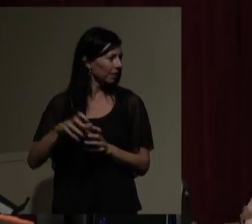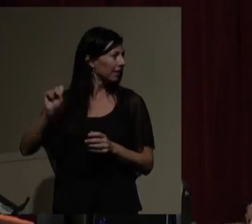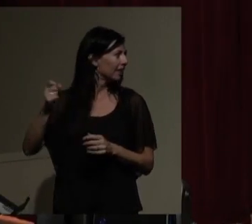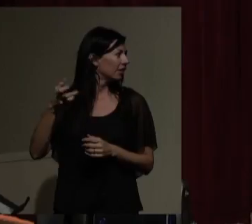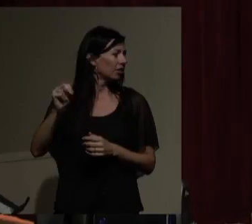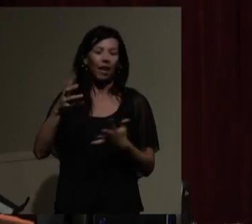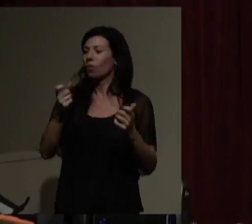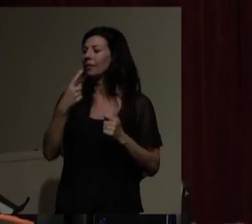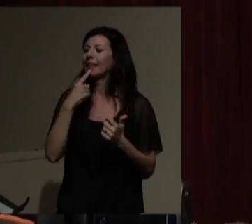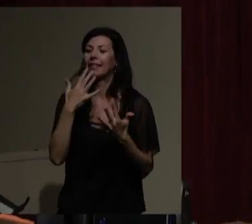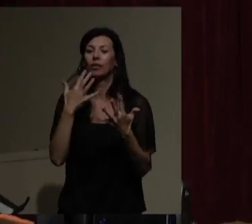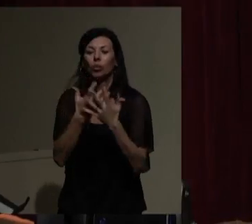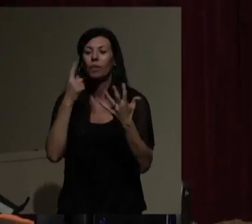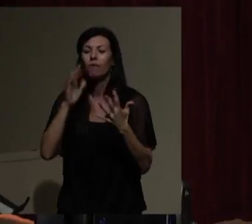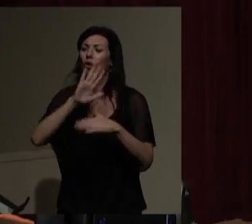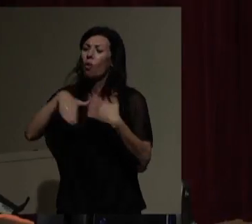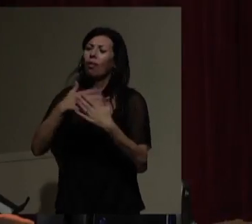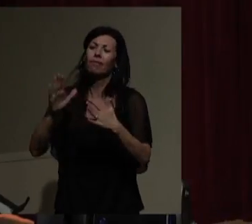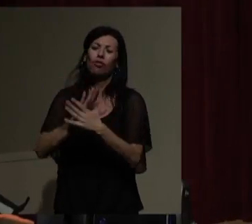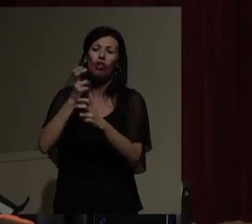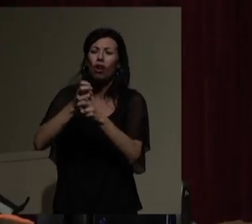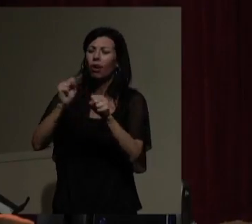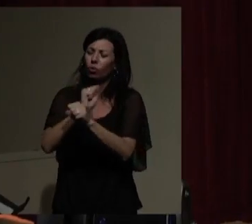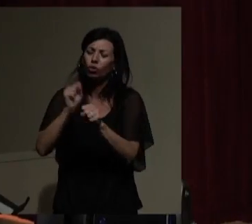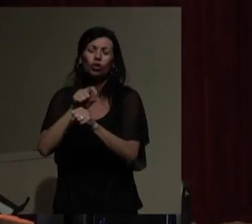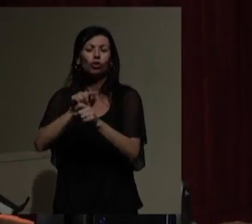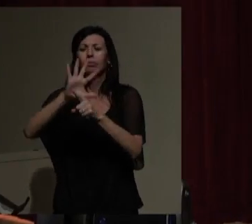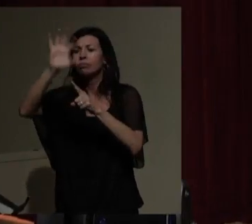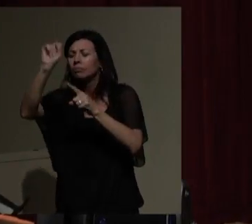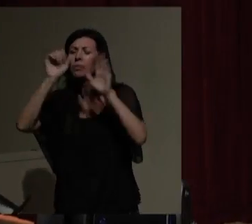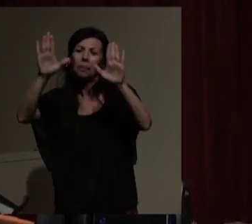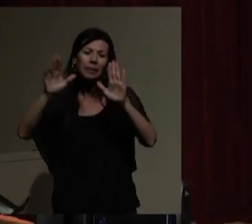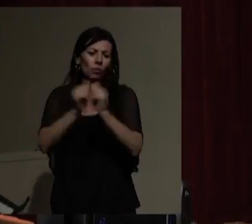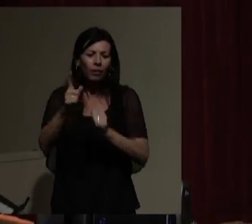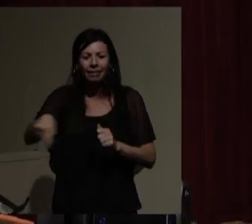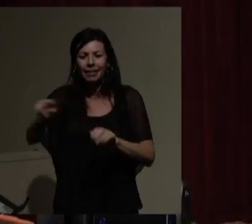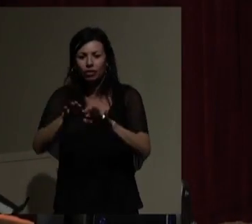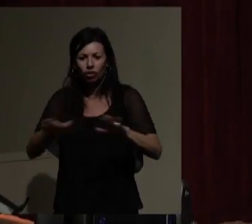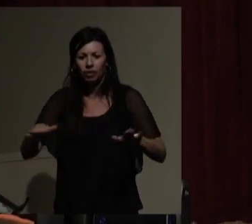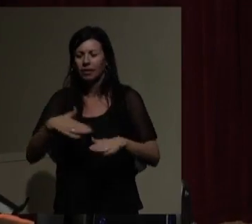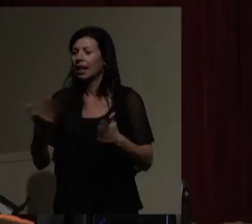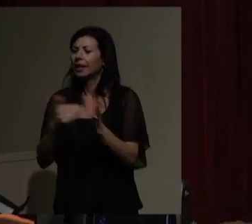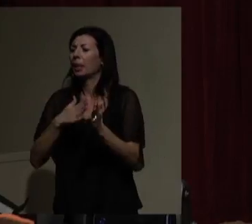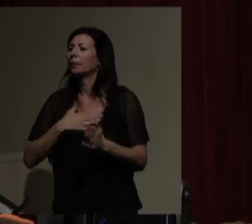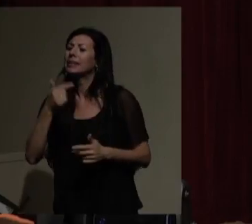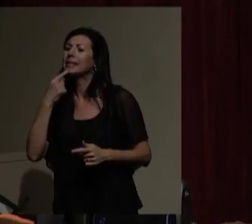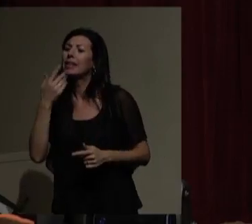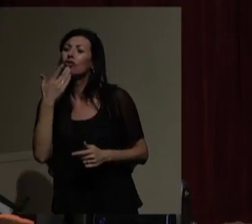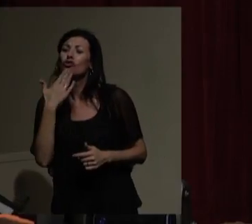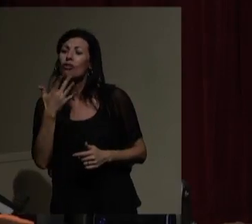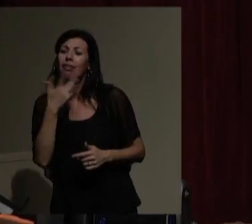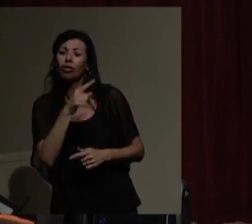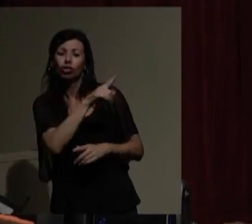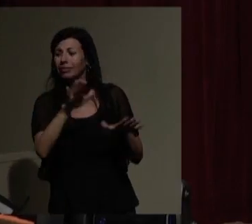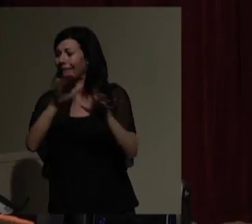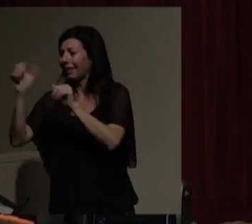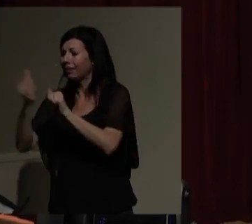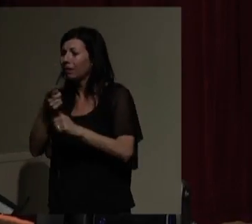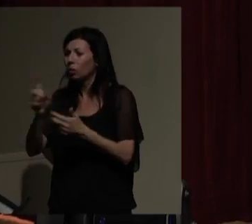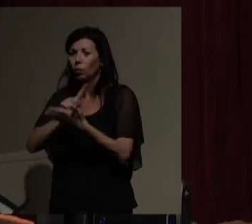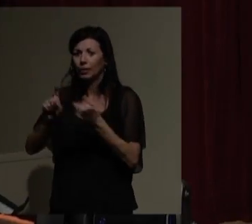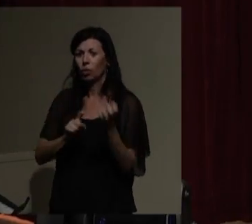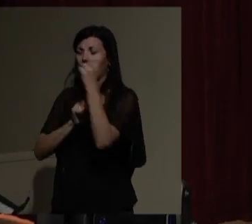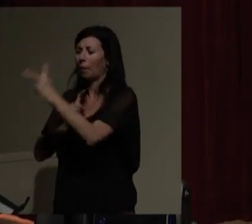just want to say thank you so much for all your hard work with the show. You're just amazing with these children. And parents, just say good luck to her. She's leaving in a couple weeks to go